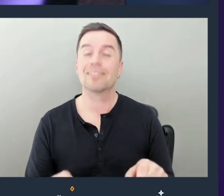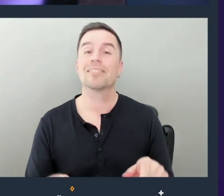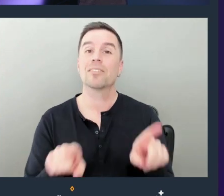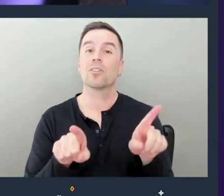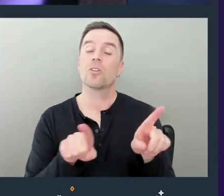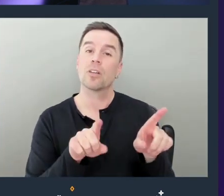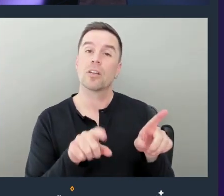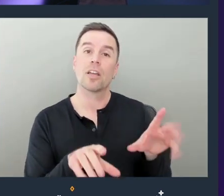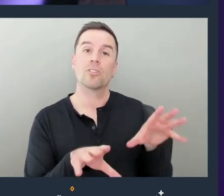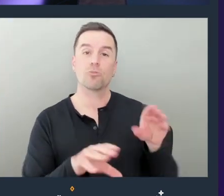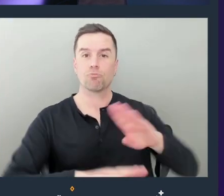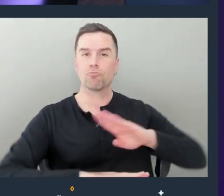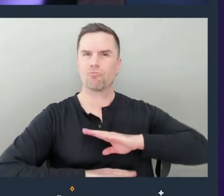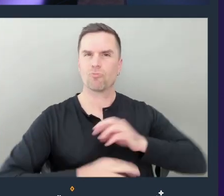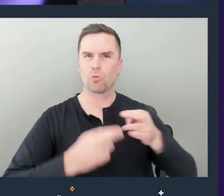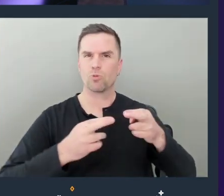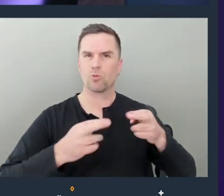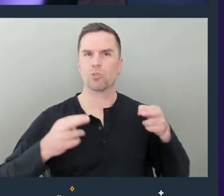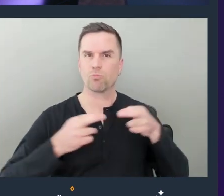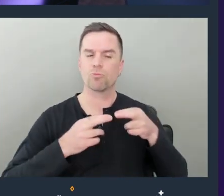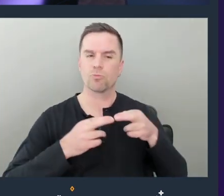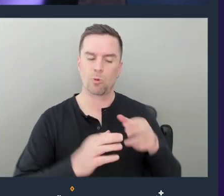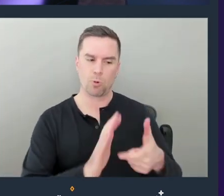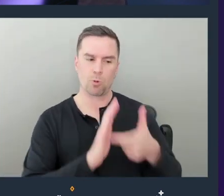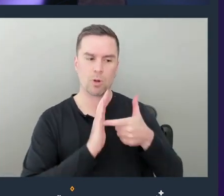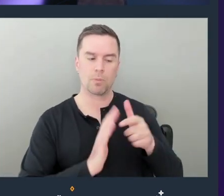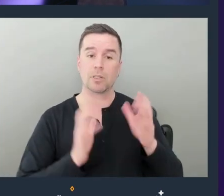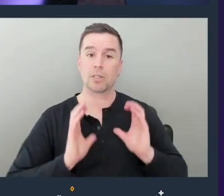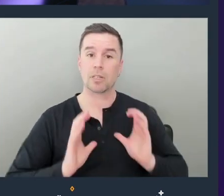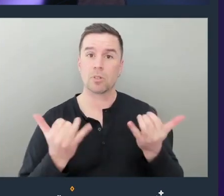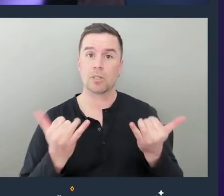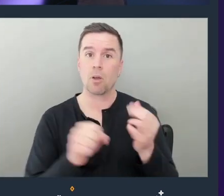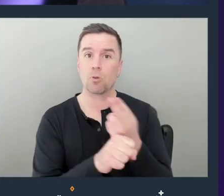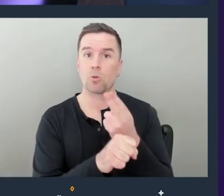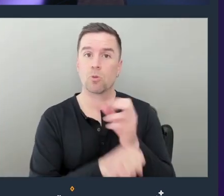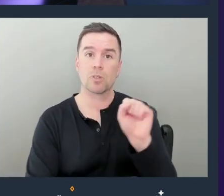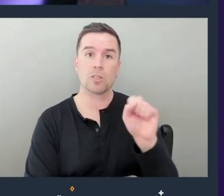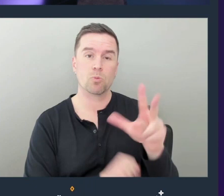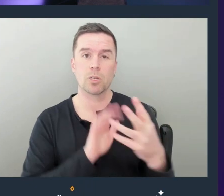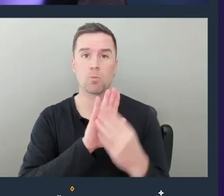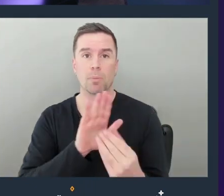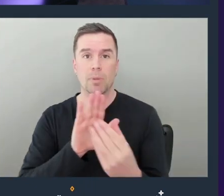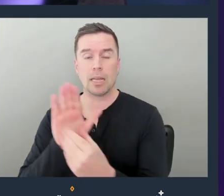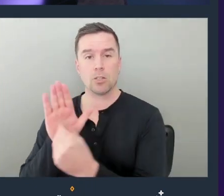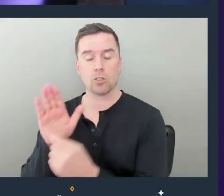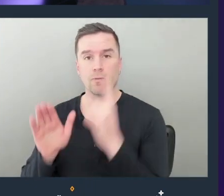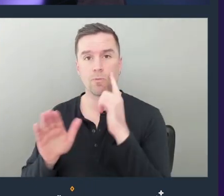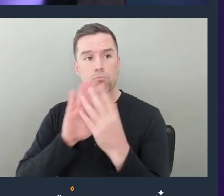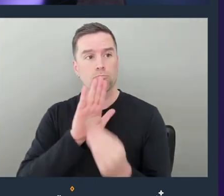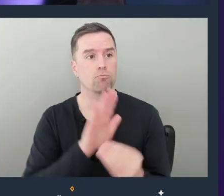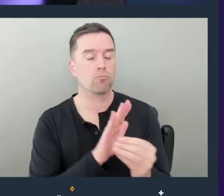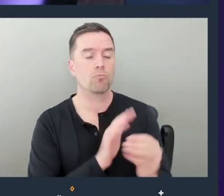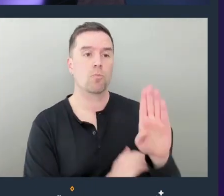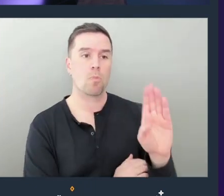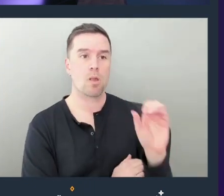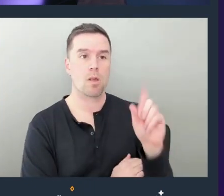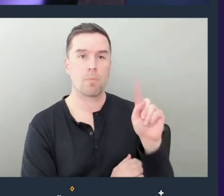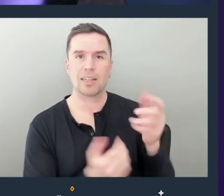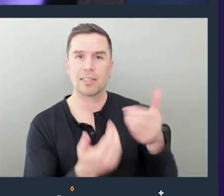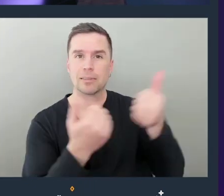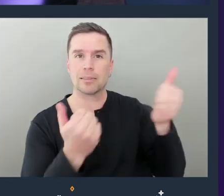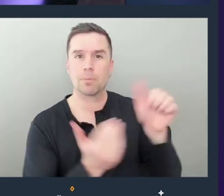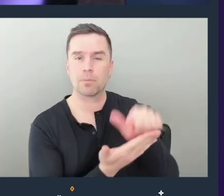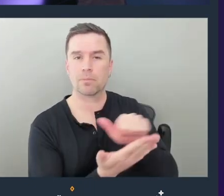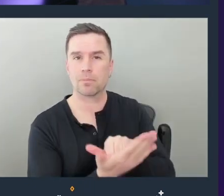geographical requirements, customers can now use S3 replication to replicate data to a bucket in a different AWS account. This